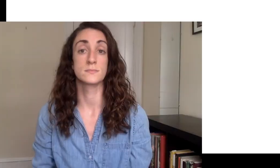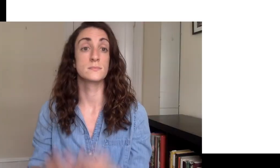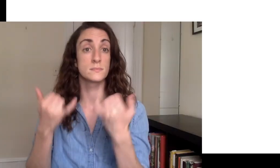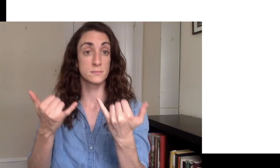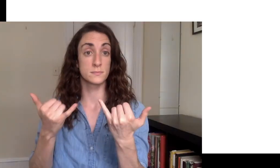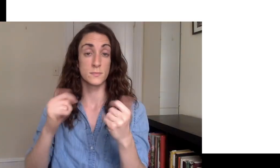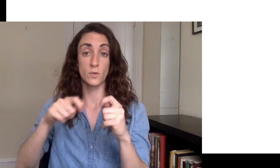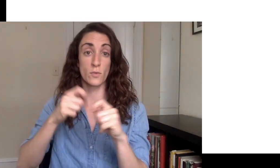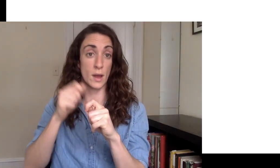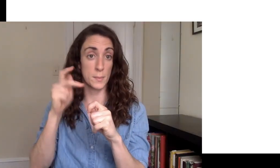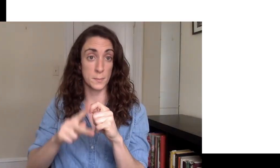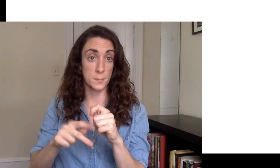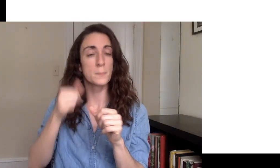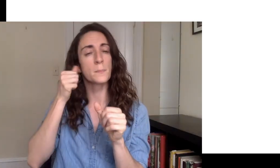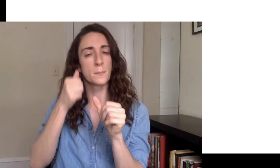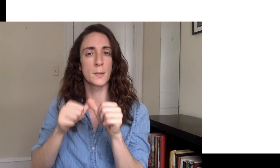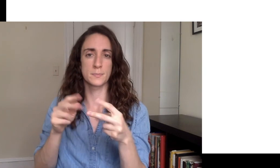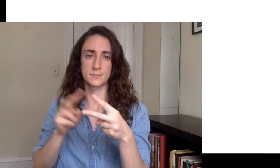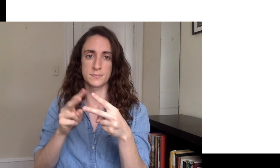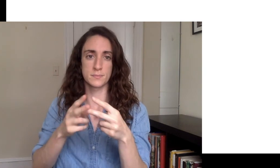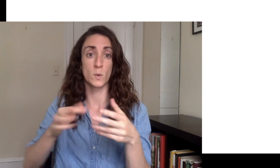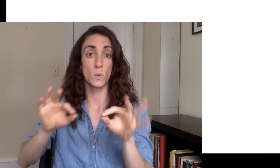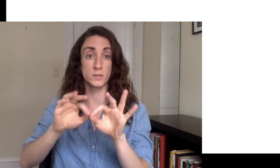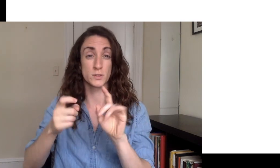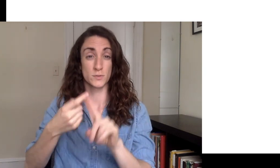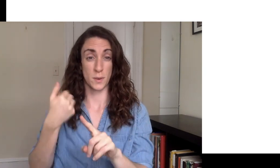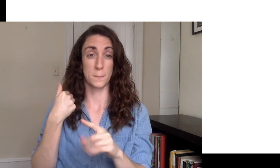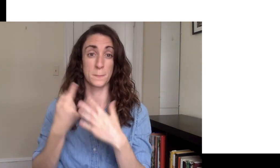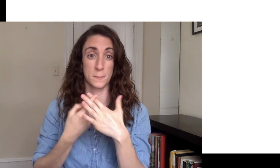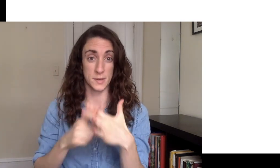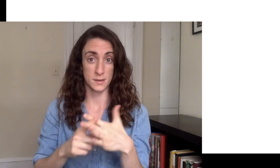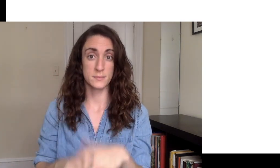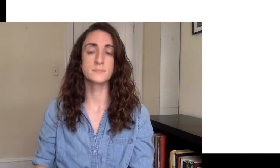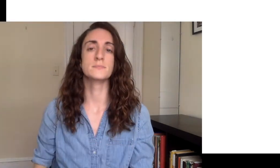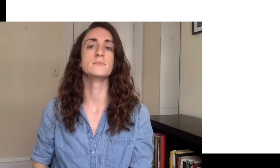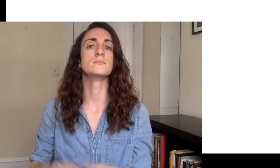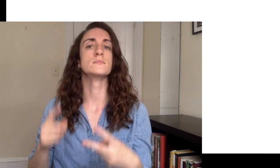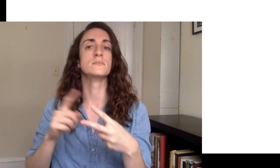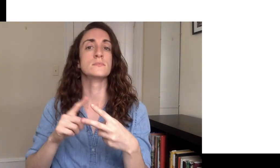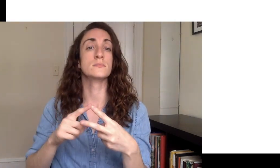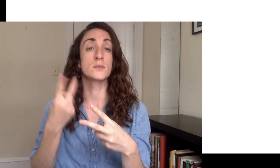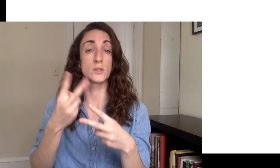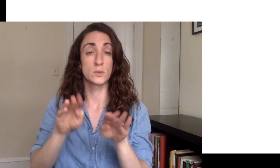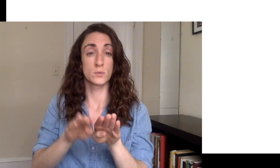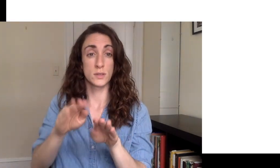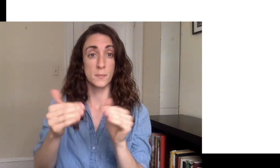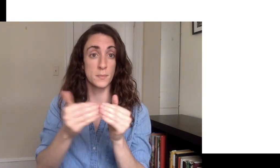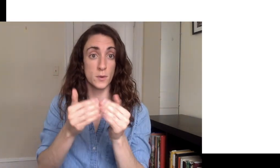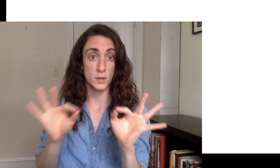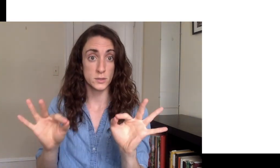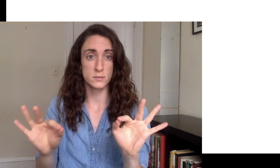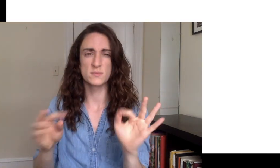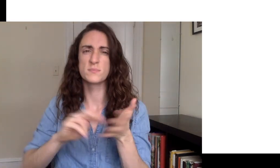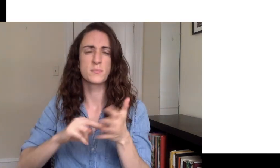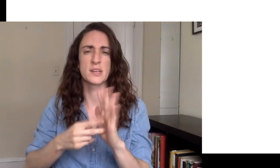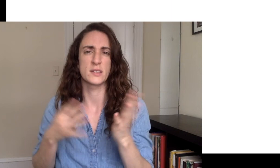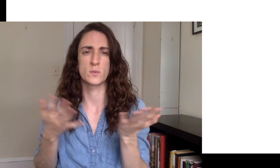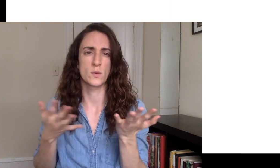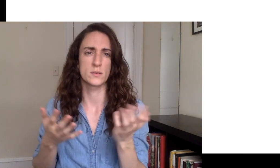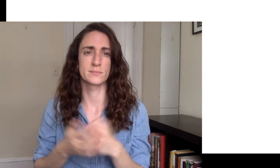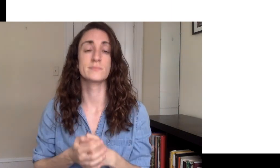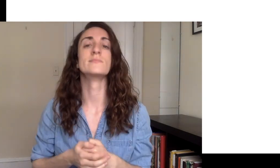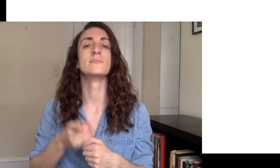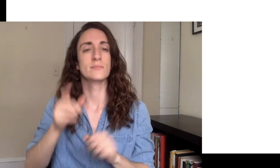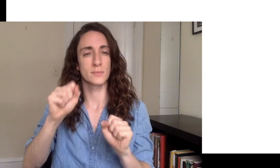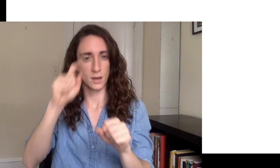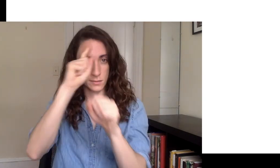So now to wrap up, let's go back to those two questions from the beginning. First, what does a two-step equation represent? You can visualize this by